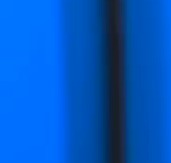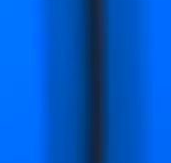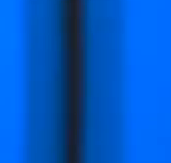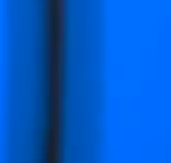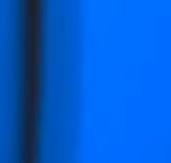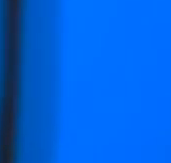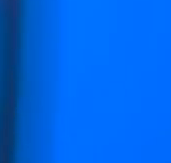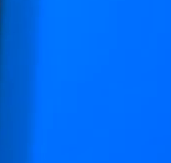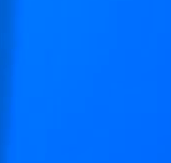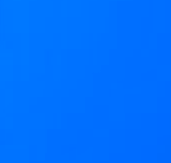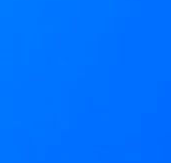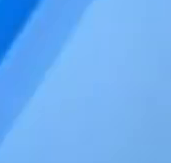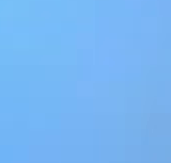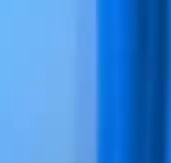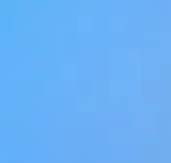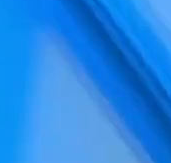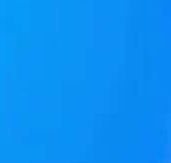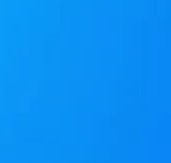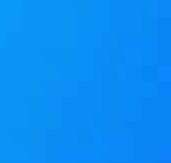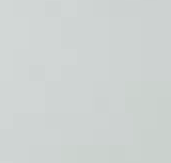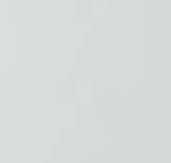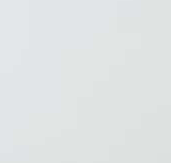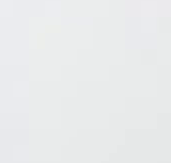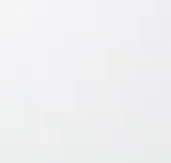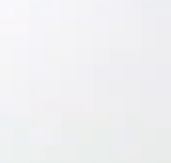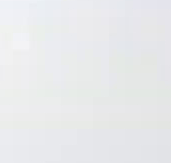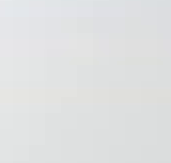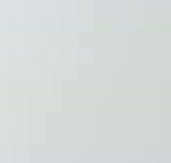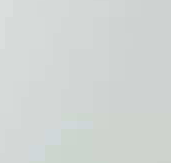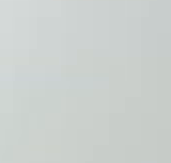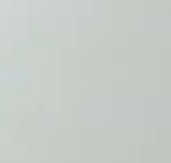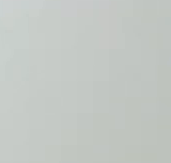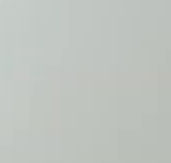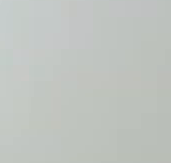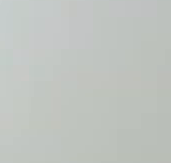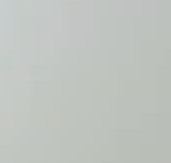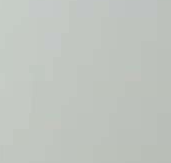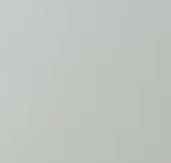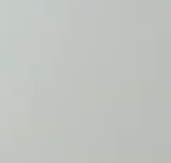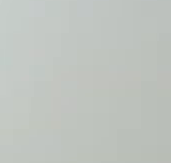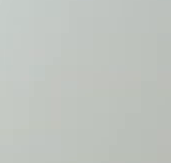ZNS Total Sports is brought to you by Fourth Terrace Diagnostic Center.